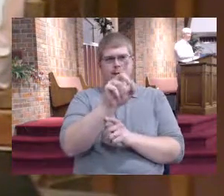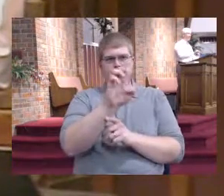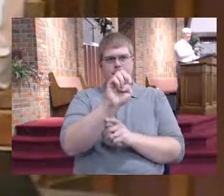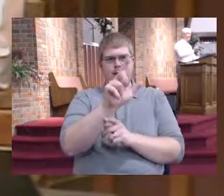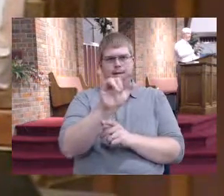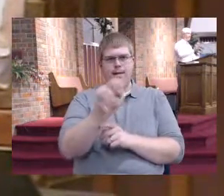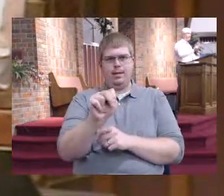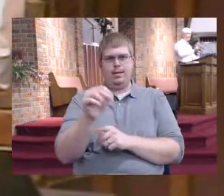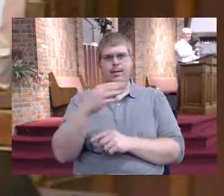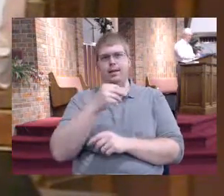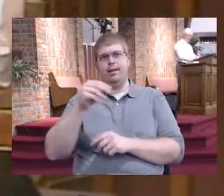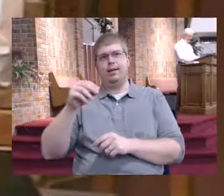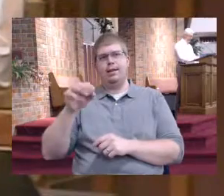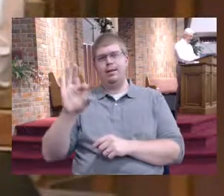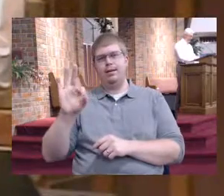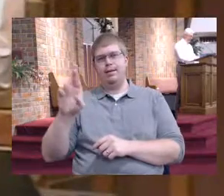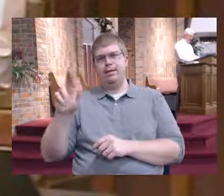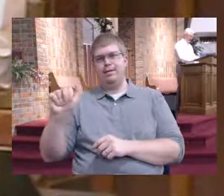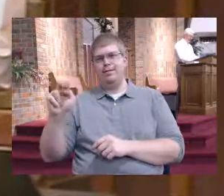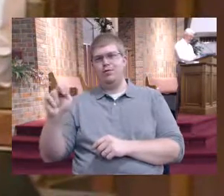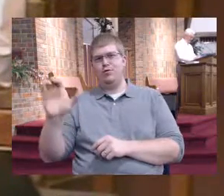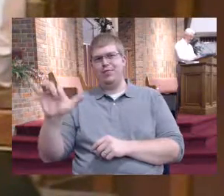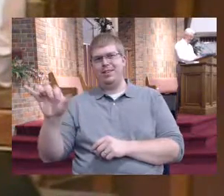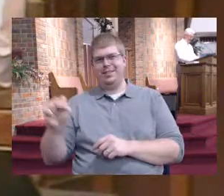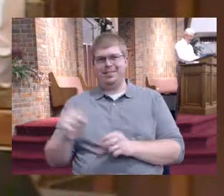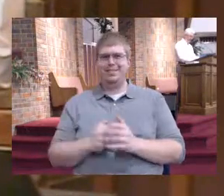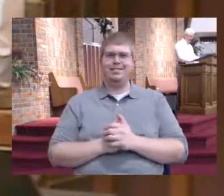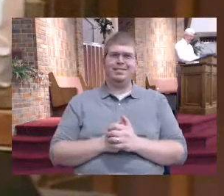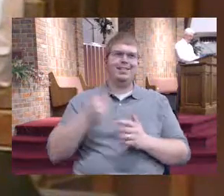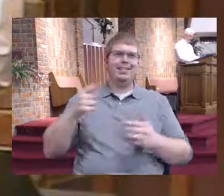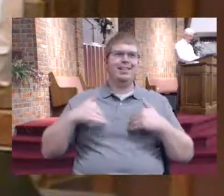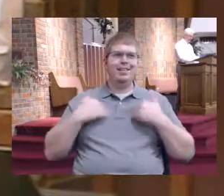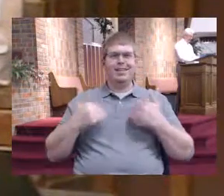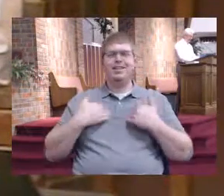four and Francis one. Young family.